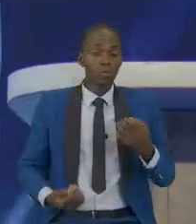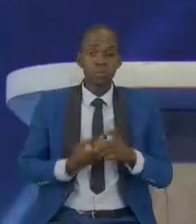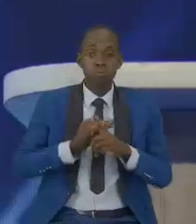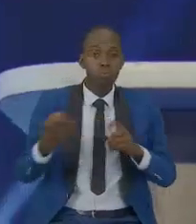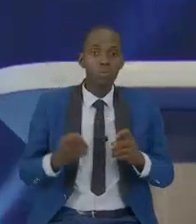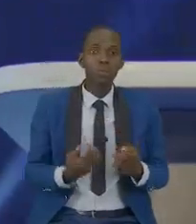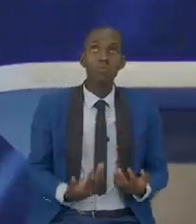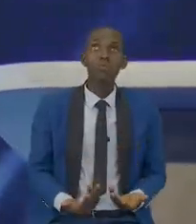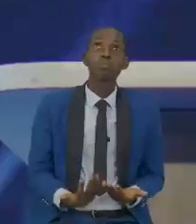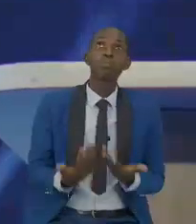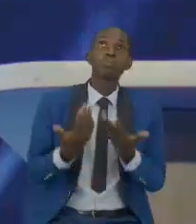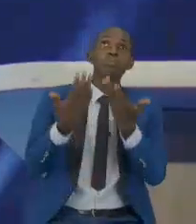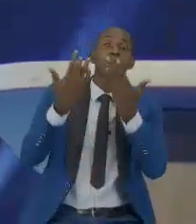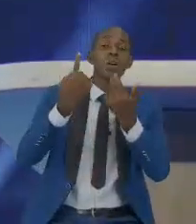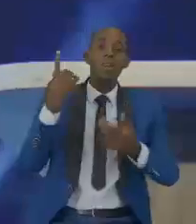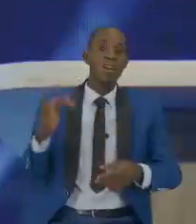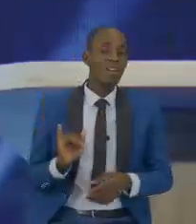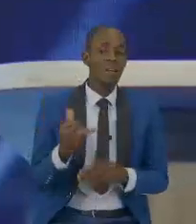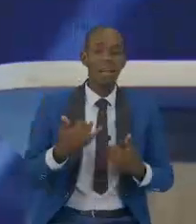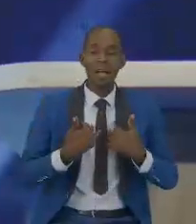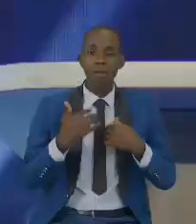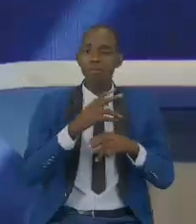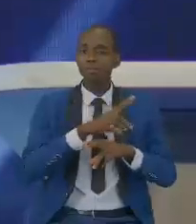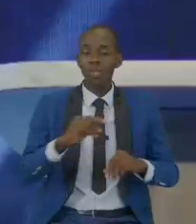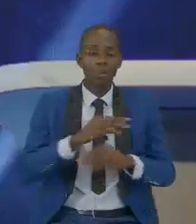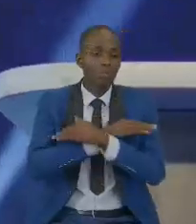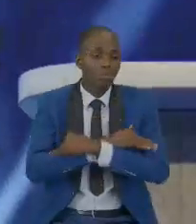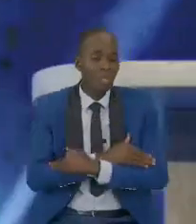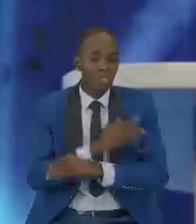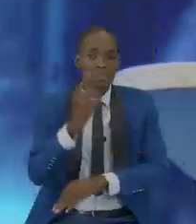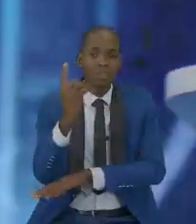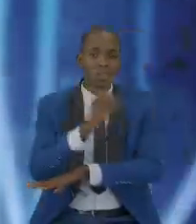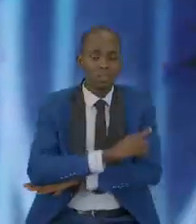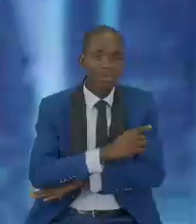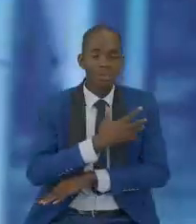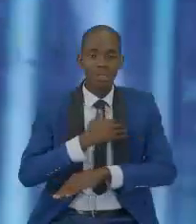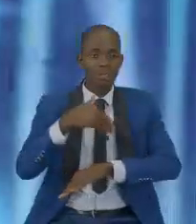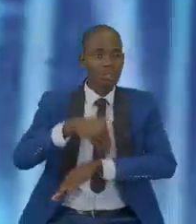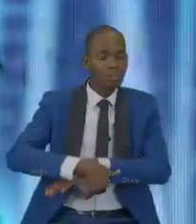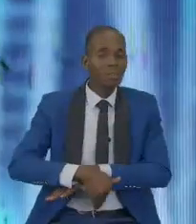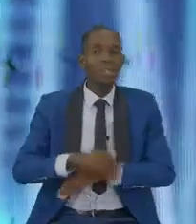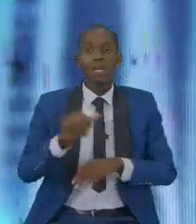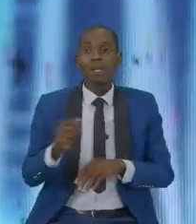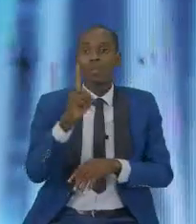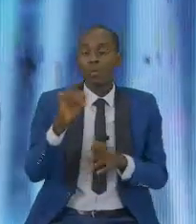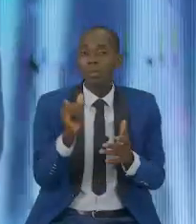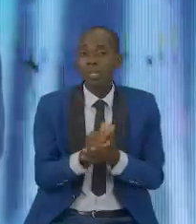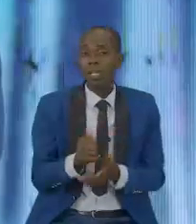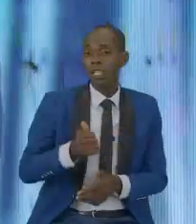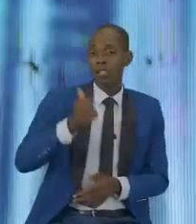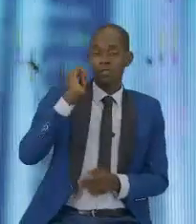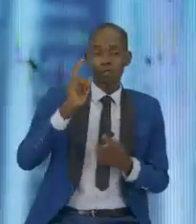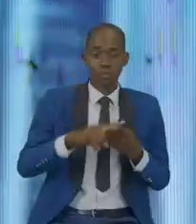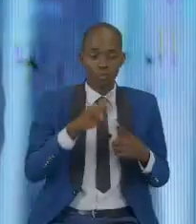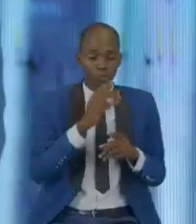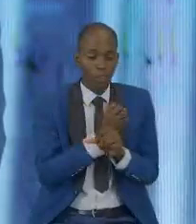they had no rest day nor night. Anyone that refuses to be brought out